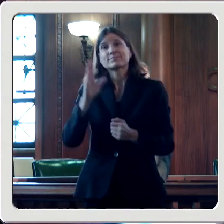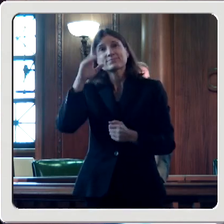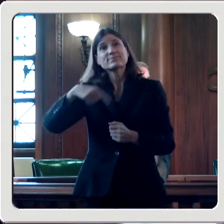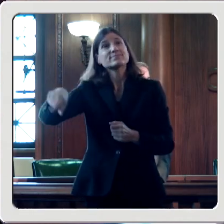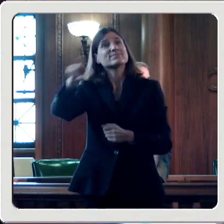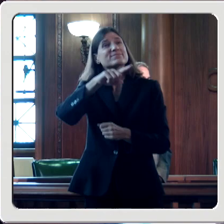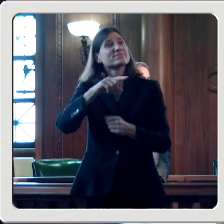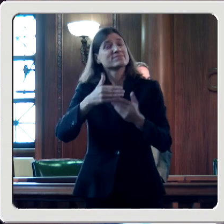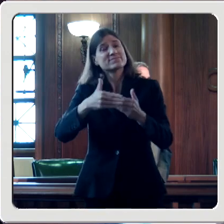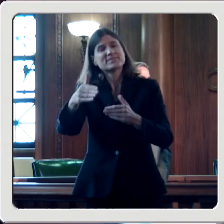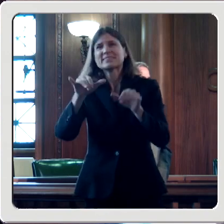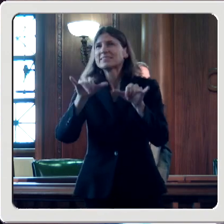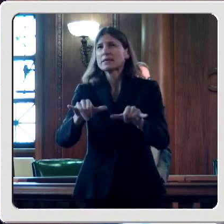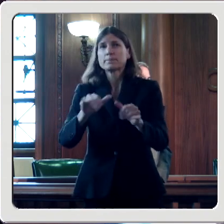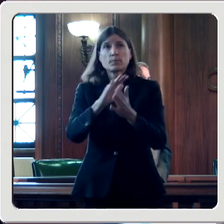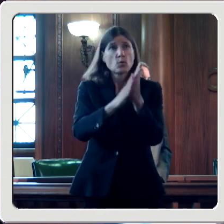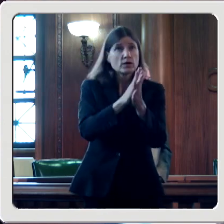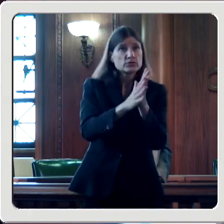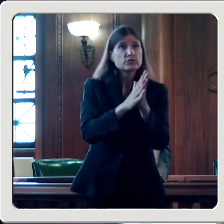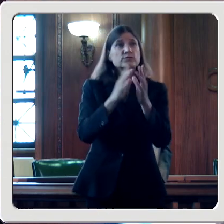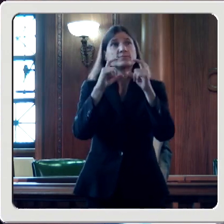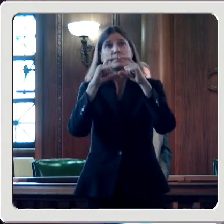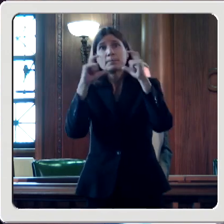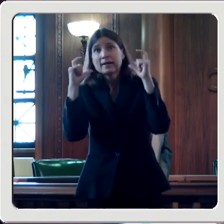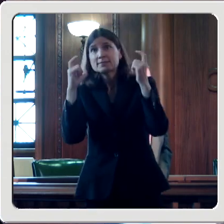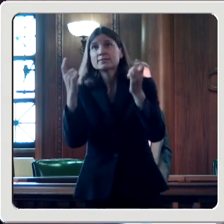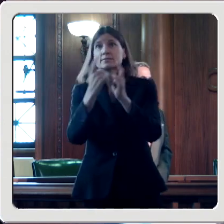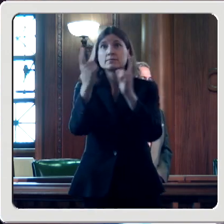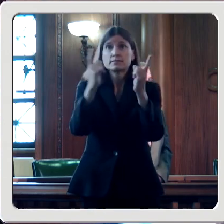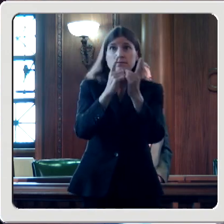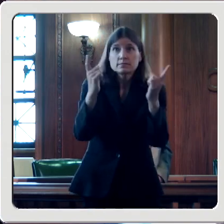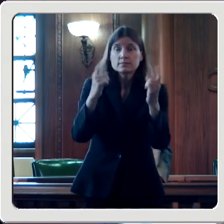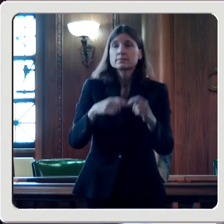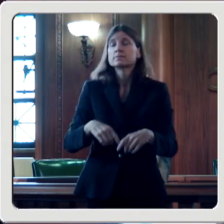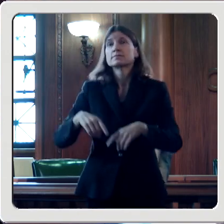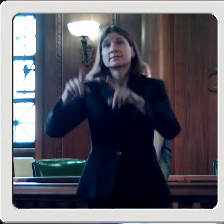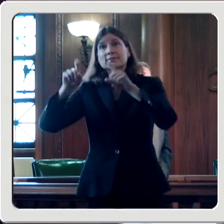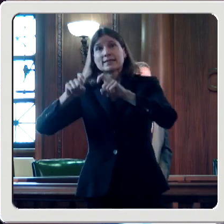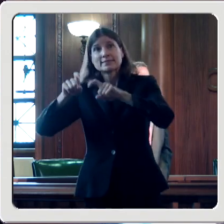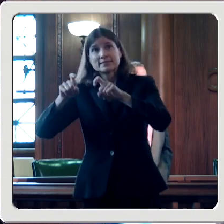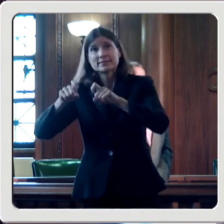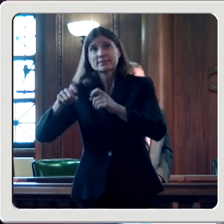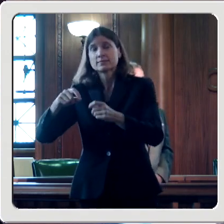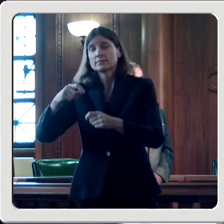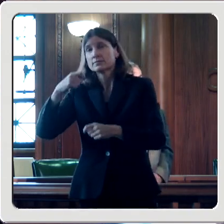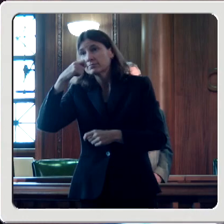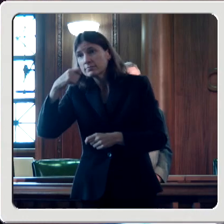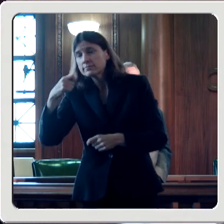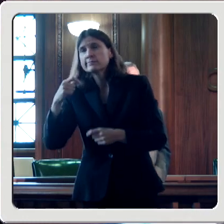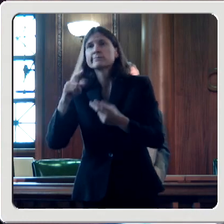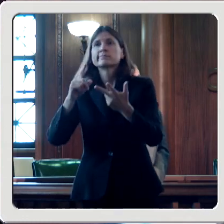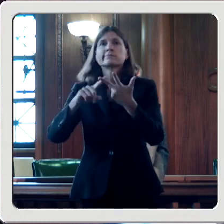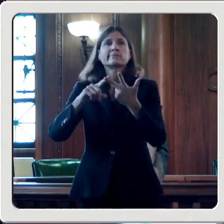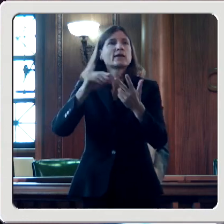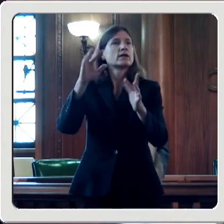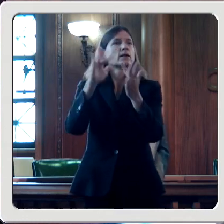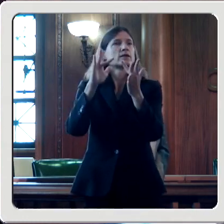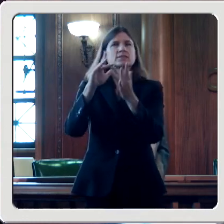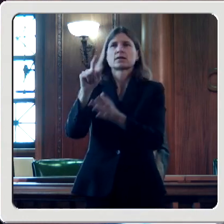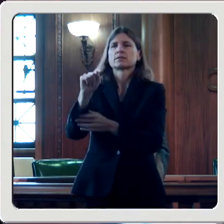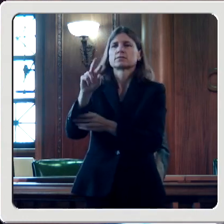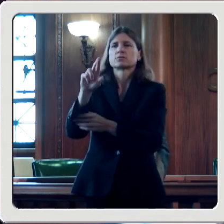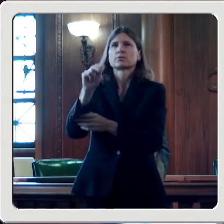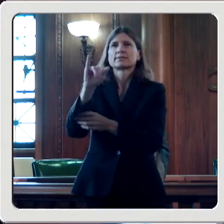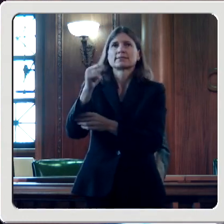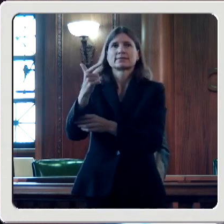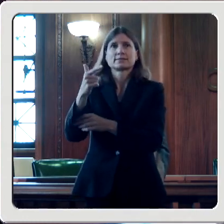and ensuring that we do the things that we know are working. Please remember that we will be here for you. At Mercy Medical Center, we